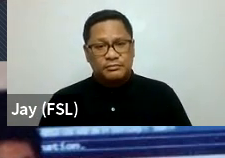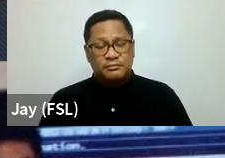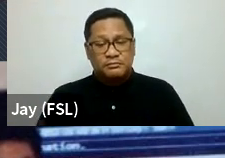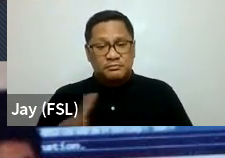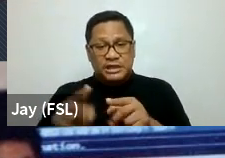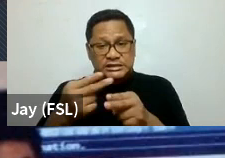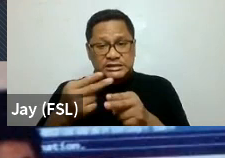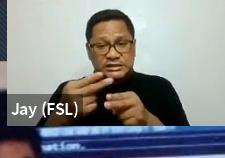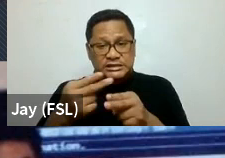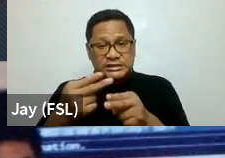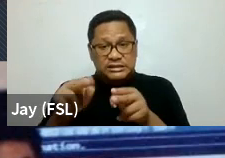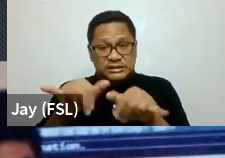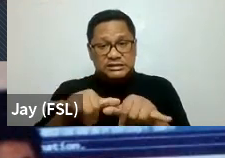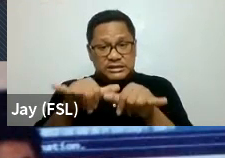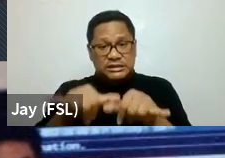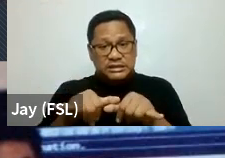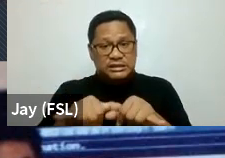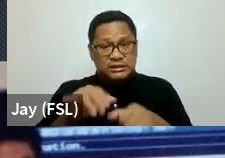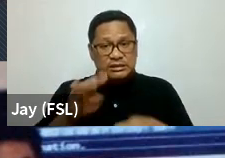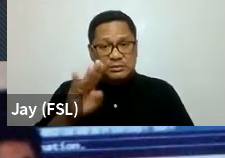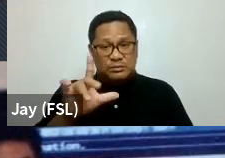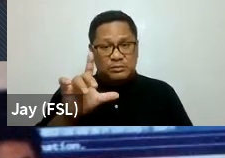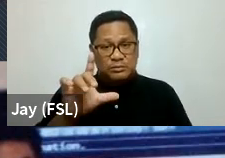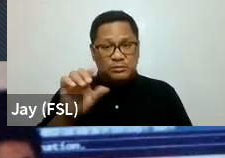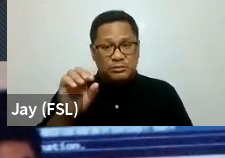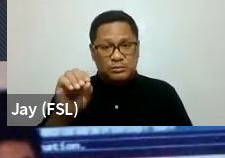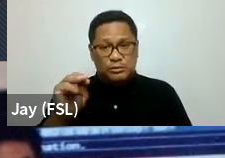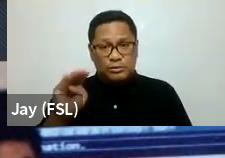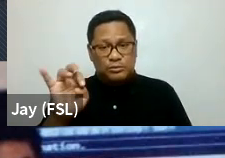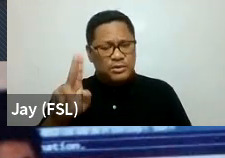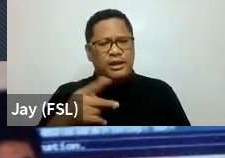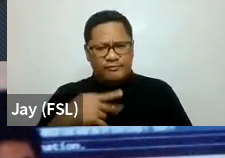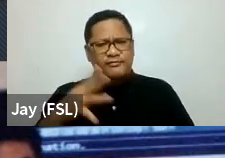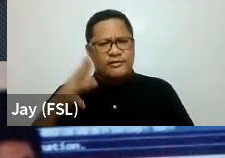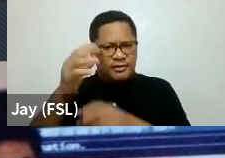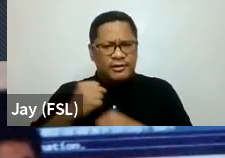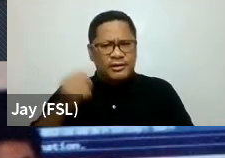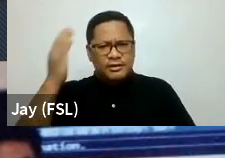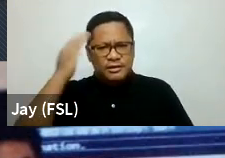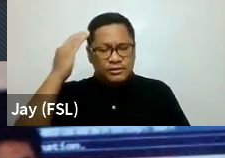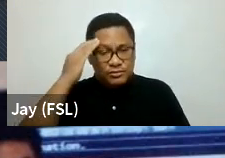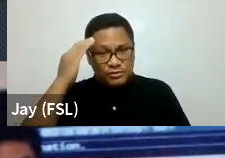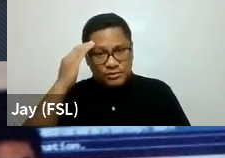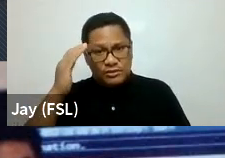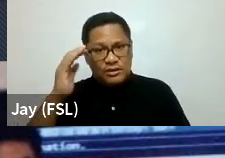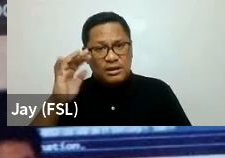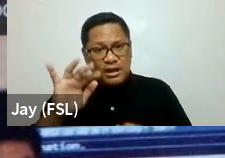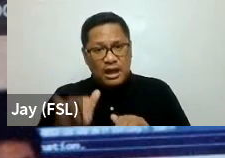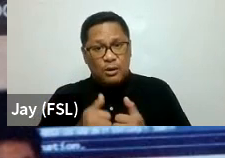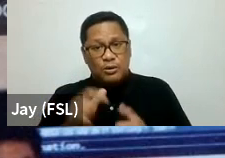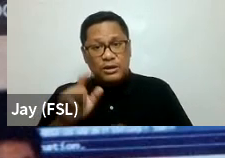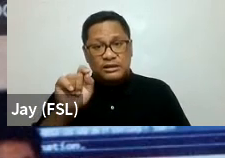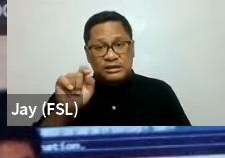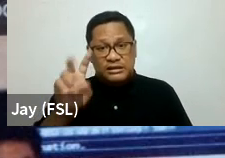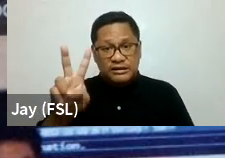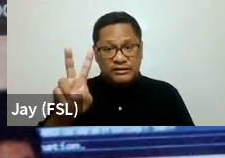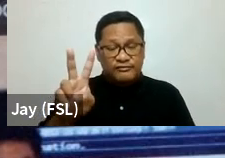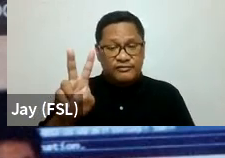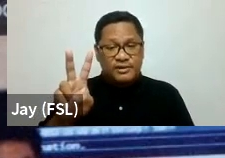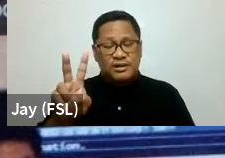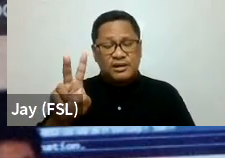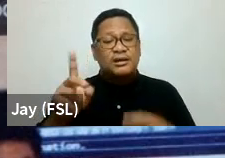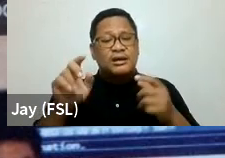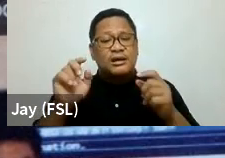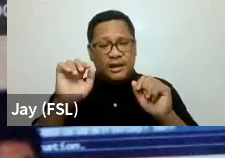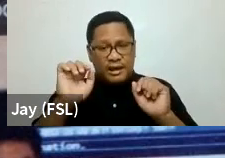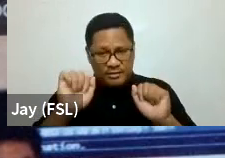span that I was there, I was able to somehow get knowledge about how a TV station is run. Okay, kasi